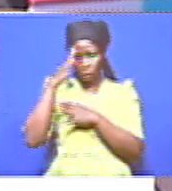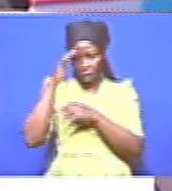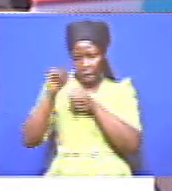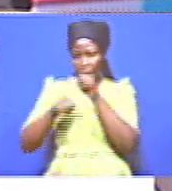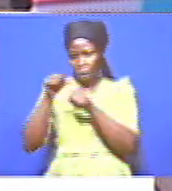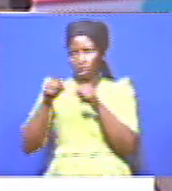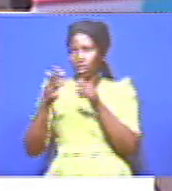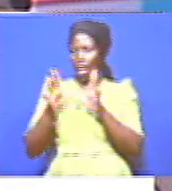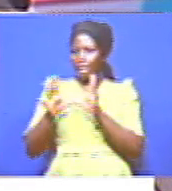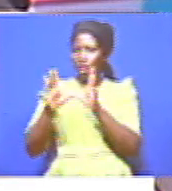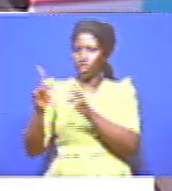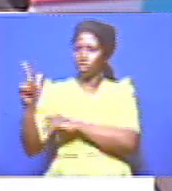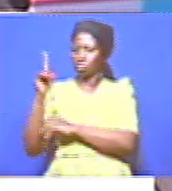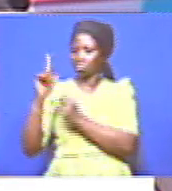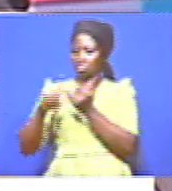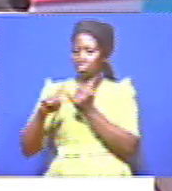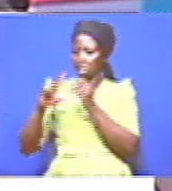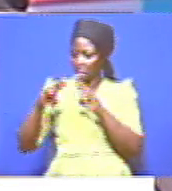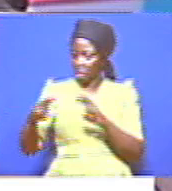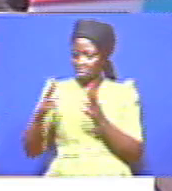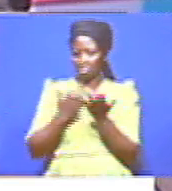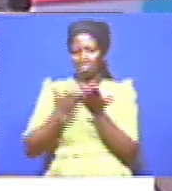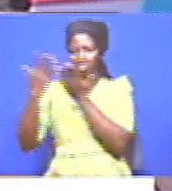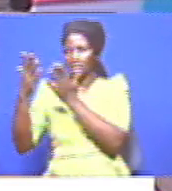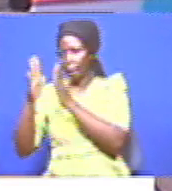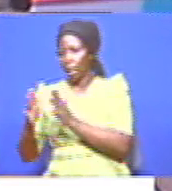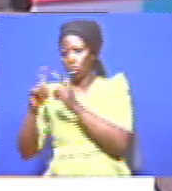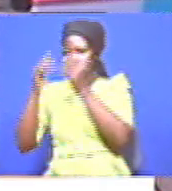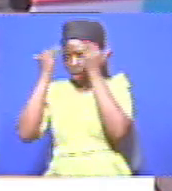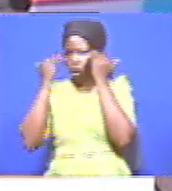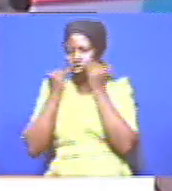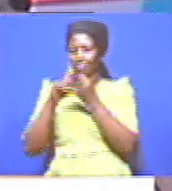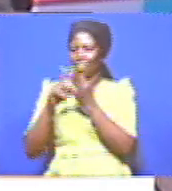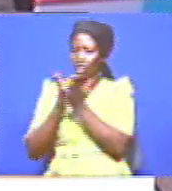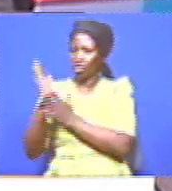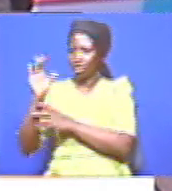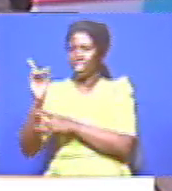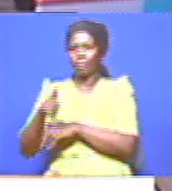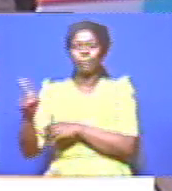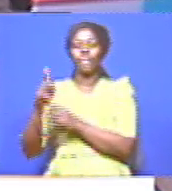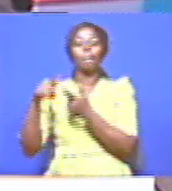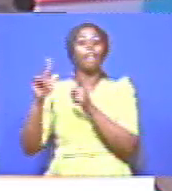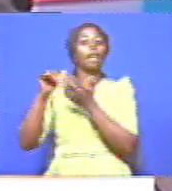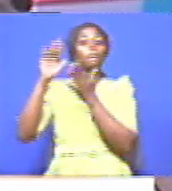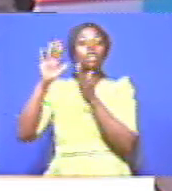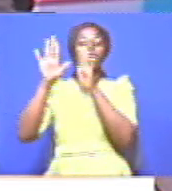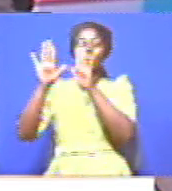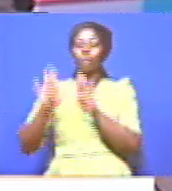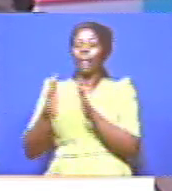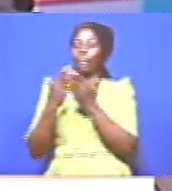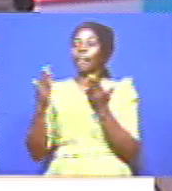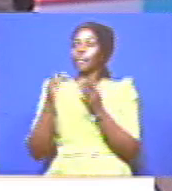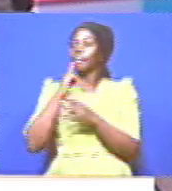mm-hmm. particularly investigations, mm-hmm. taking somebody to court or through the DPP and the rest. Mm-hmm. But the most important thing mm-hmm. is